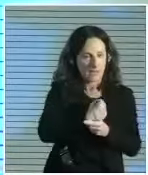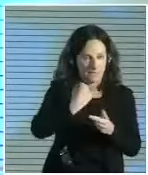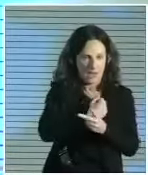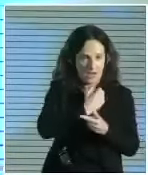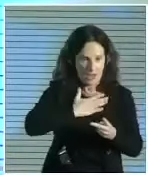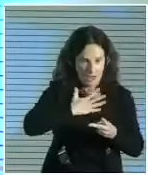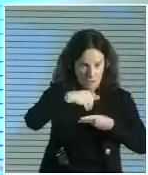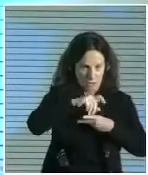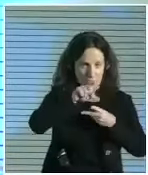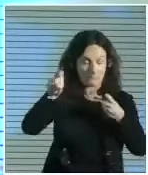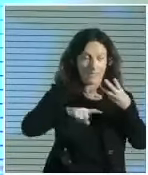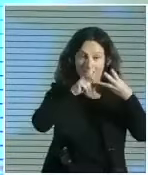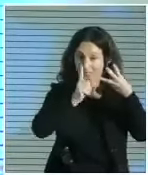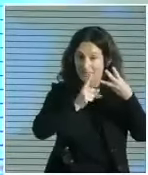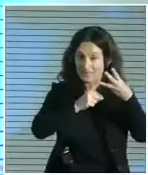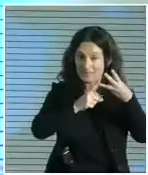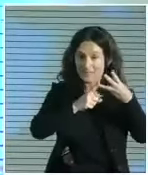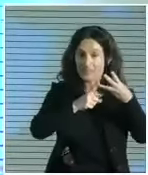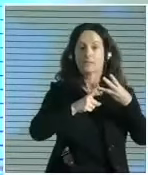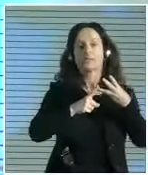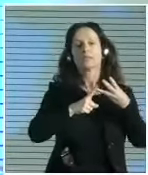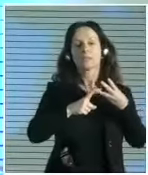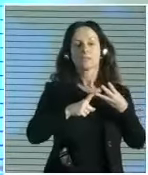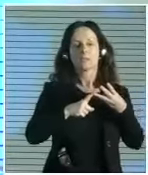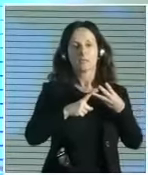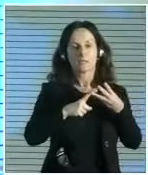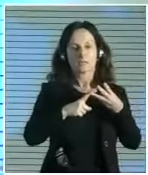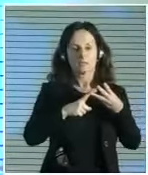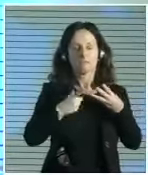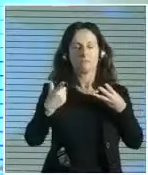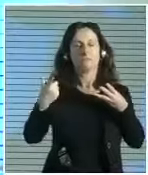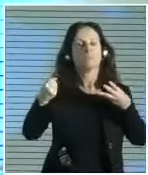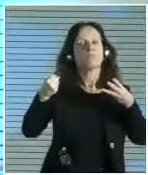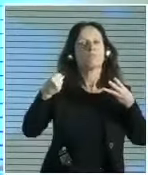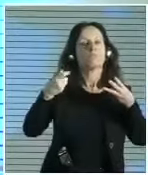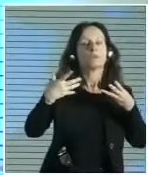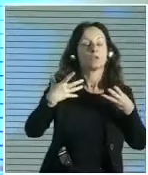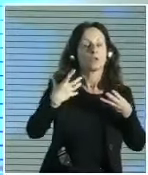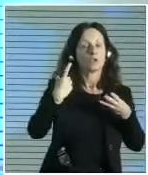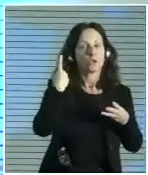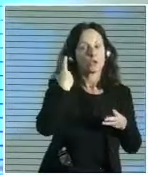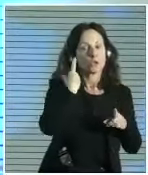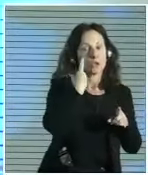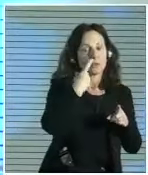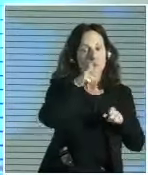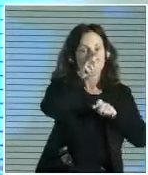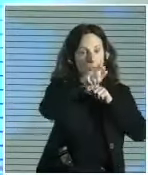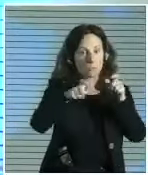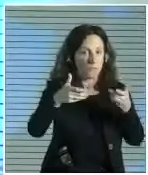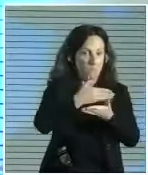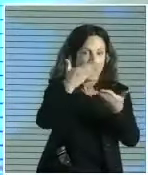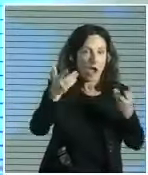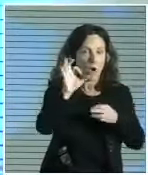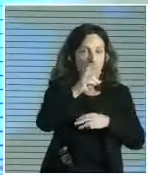involve our stakeholders in a systemic, sustainable approach. And